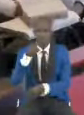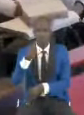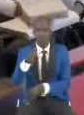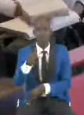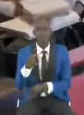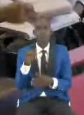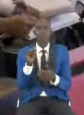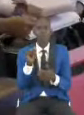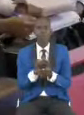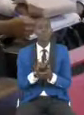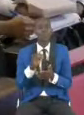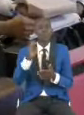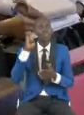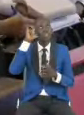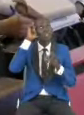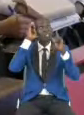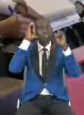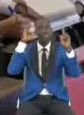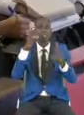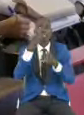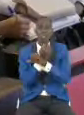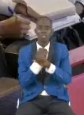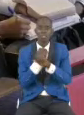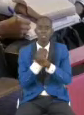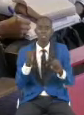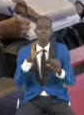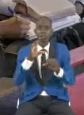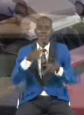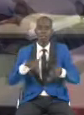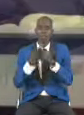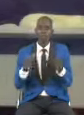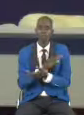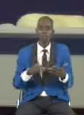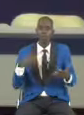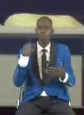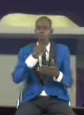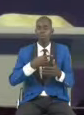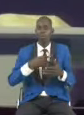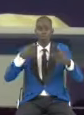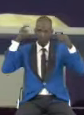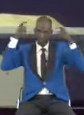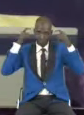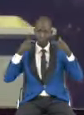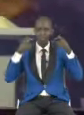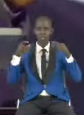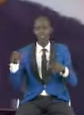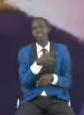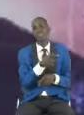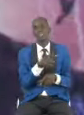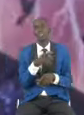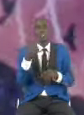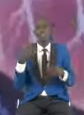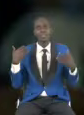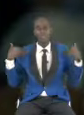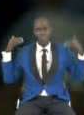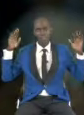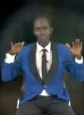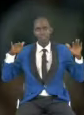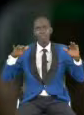your life from destruction. Who crowneth thee? The angels can see that crown on your